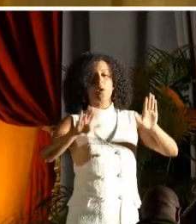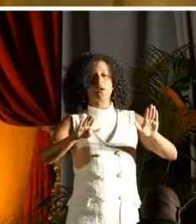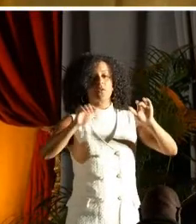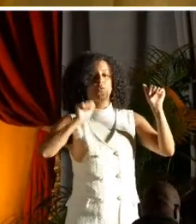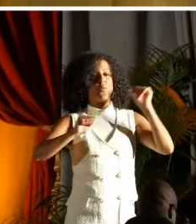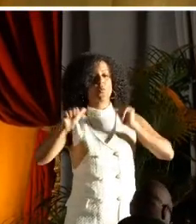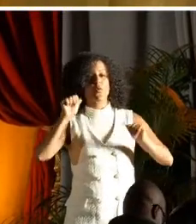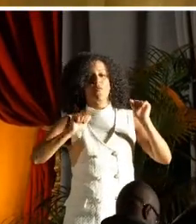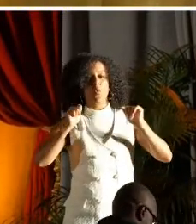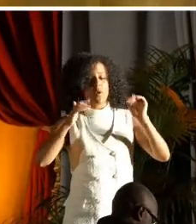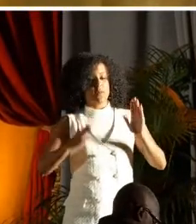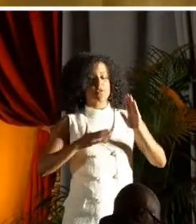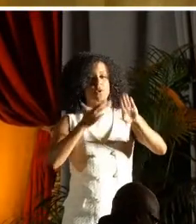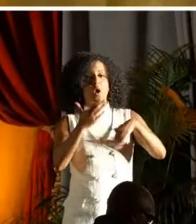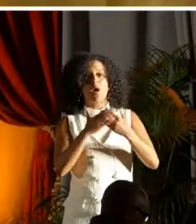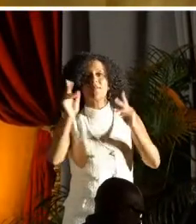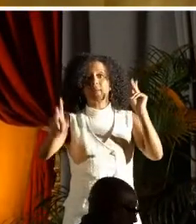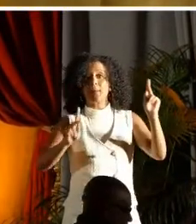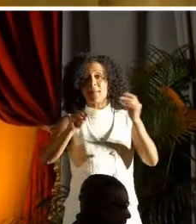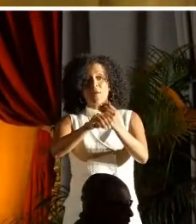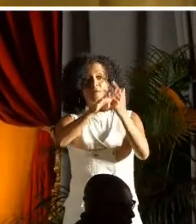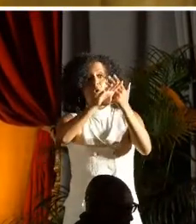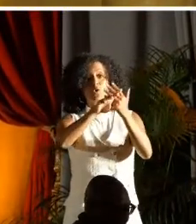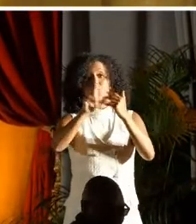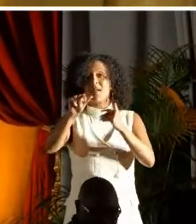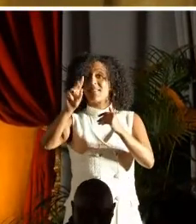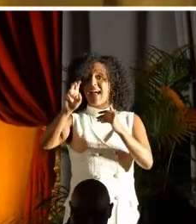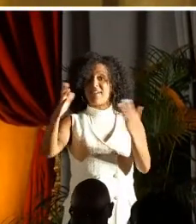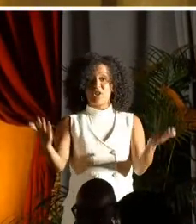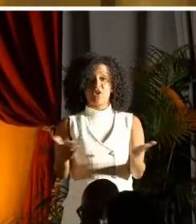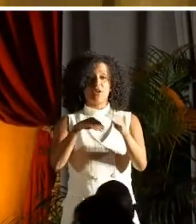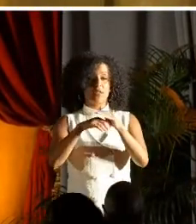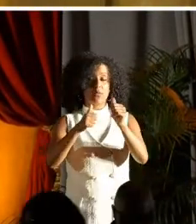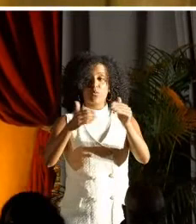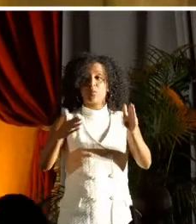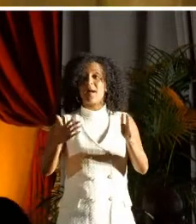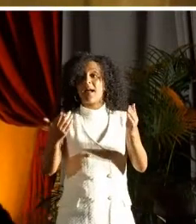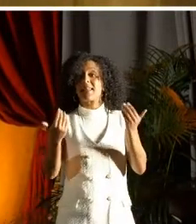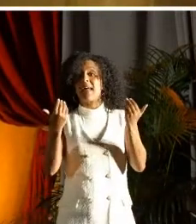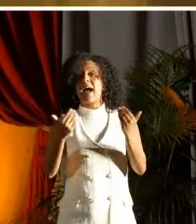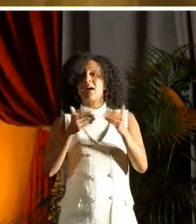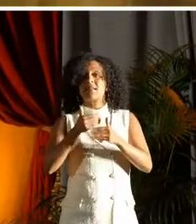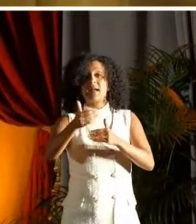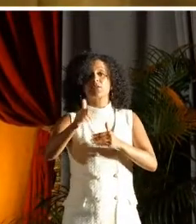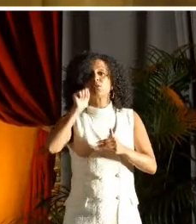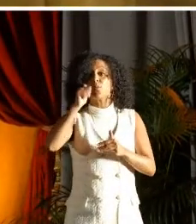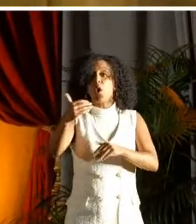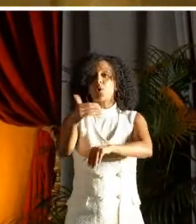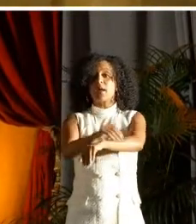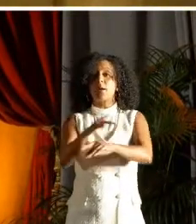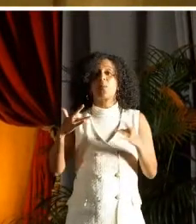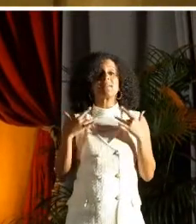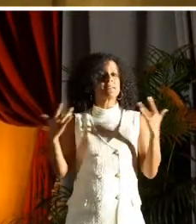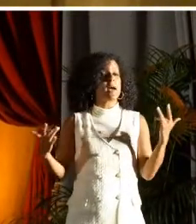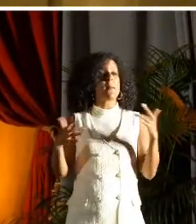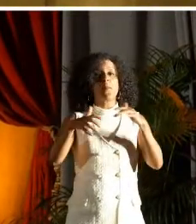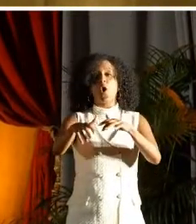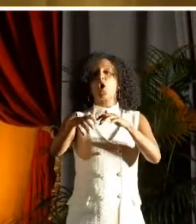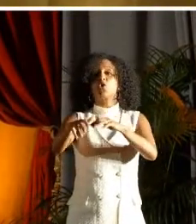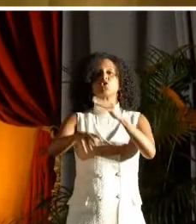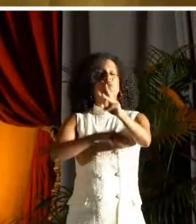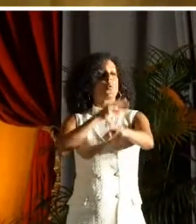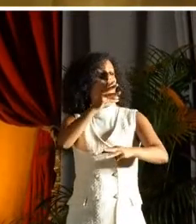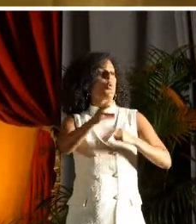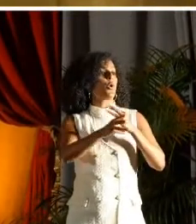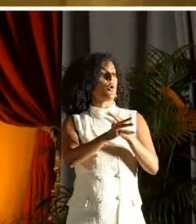performers and to all of you, virtual and live in the room. So upcoming tomorrow night is March on the